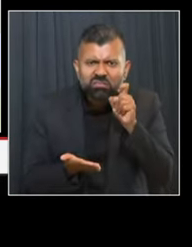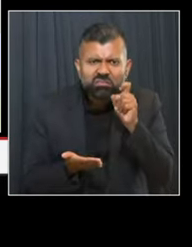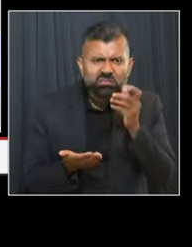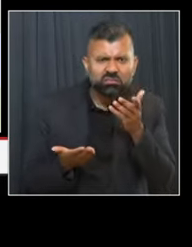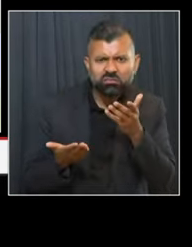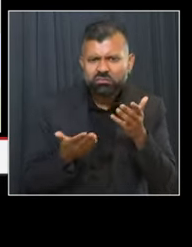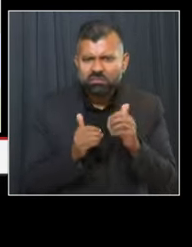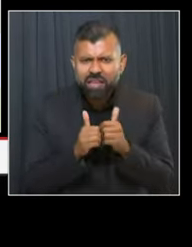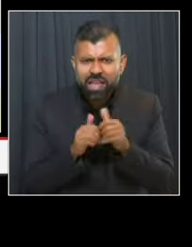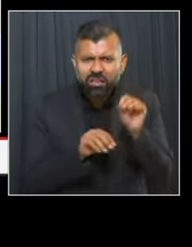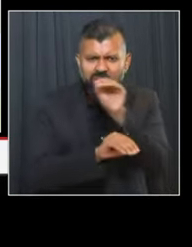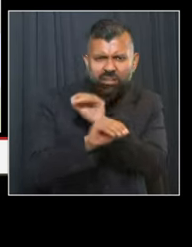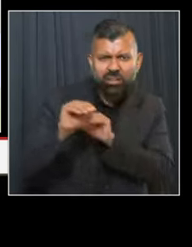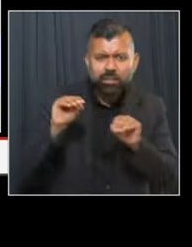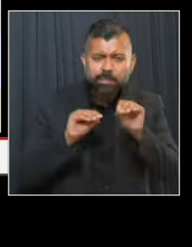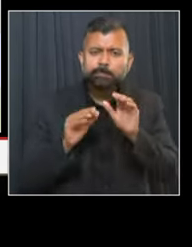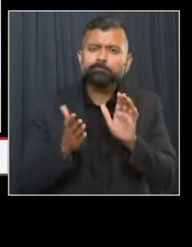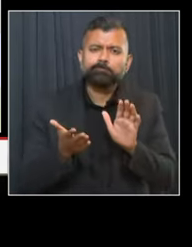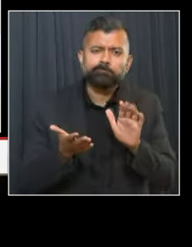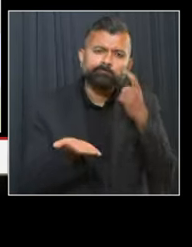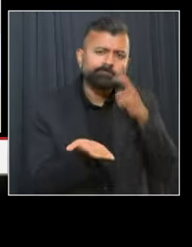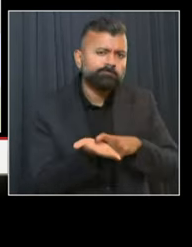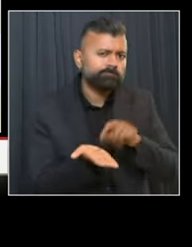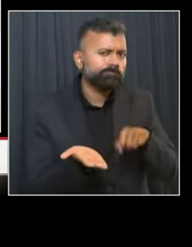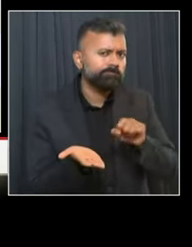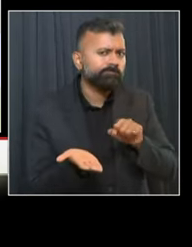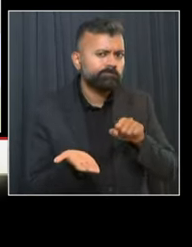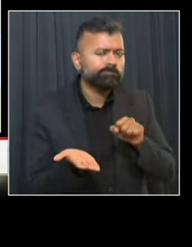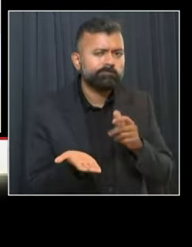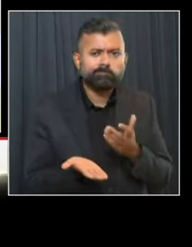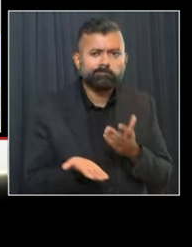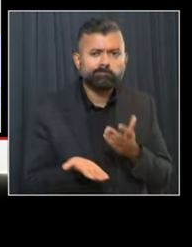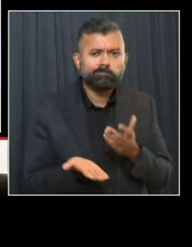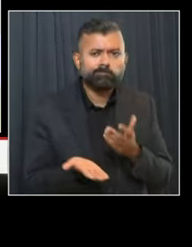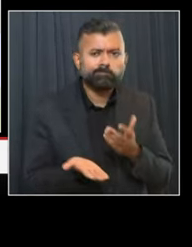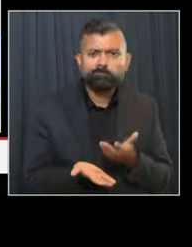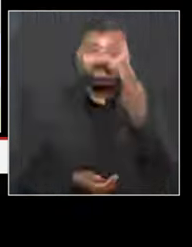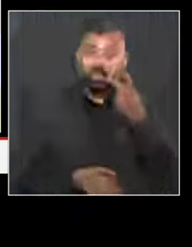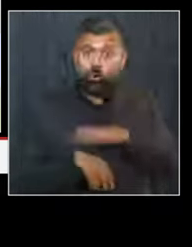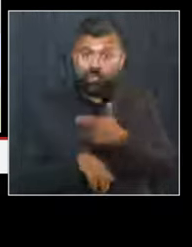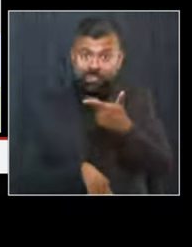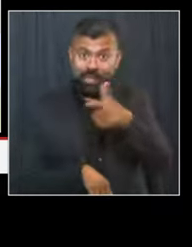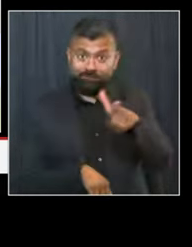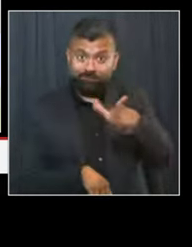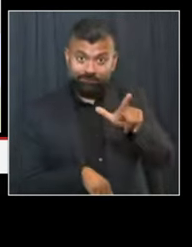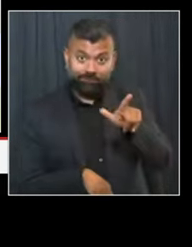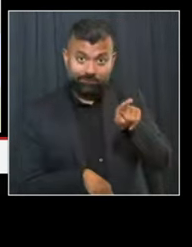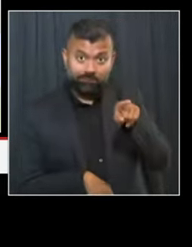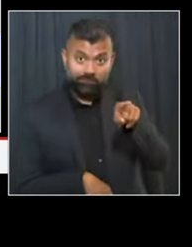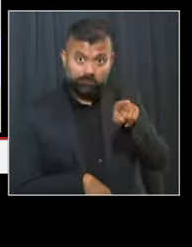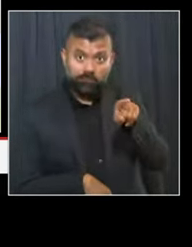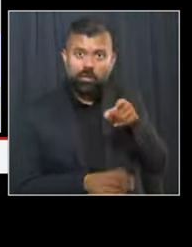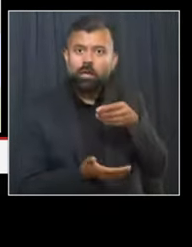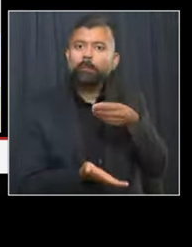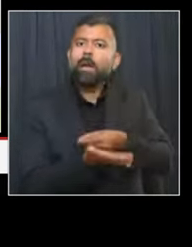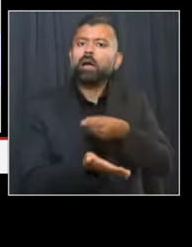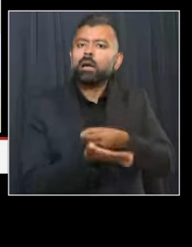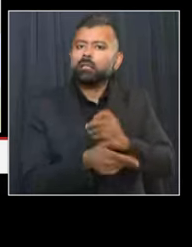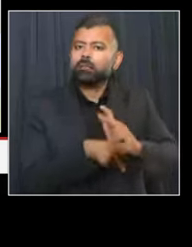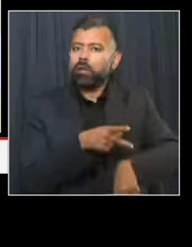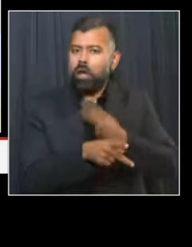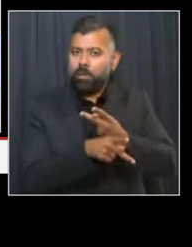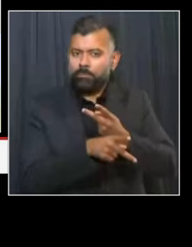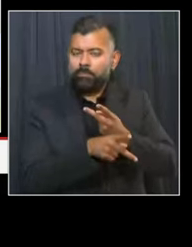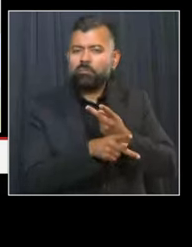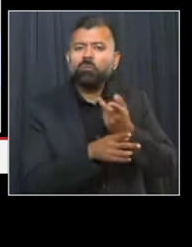at the left-hand column, these are what's known as the district's fund types. These are all the different fund types that go into our budget, and these